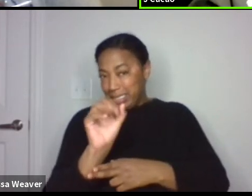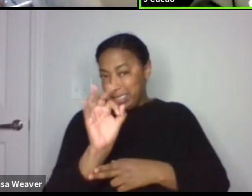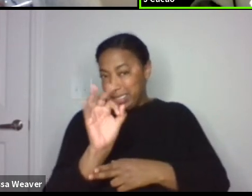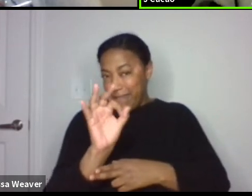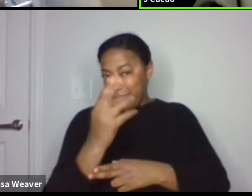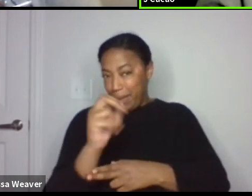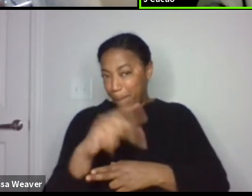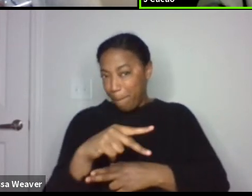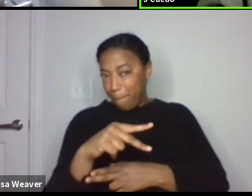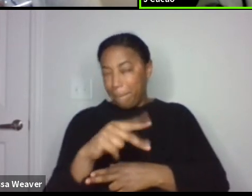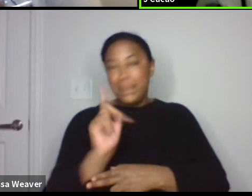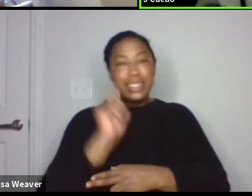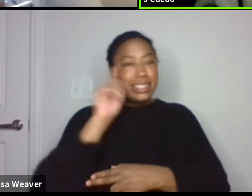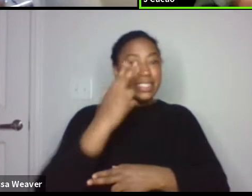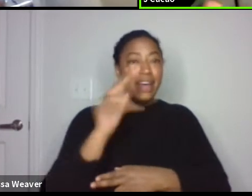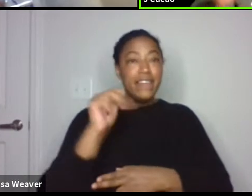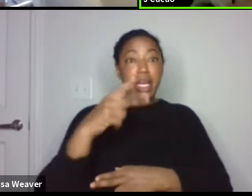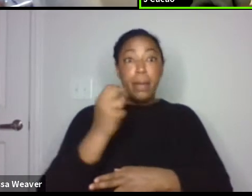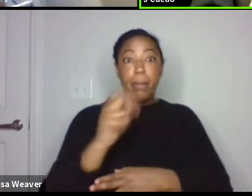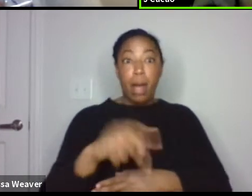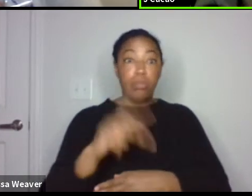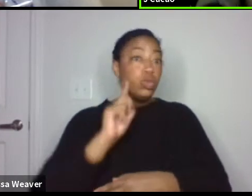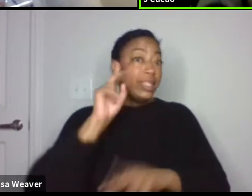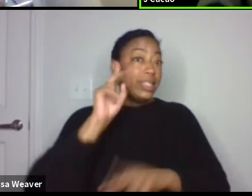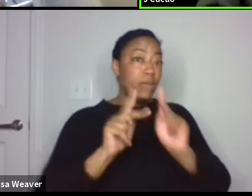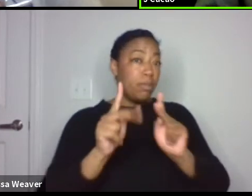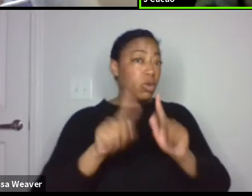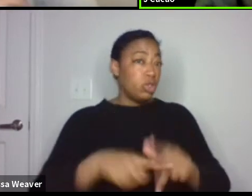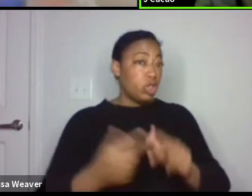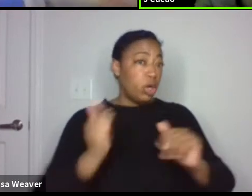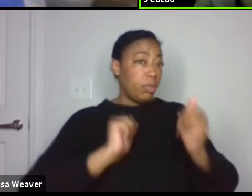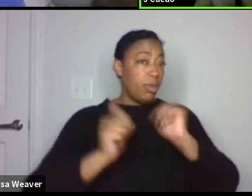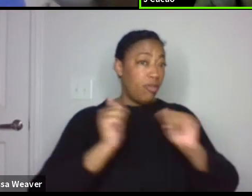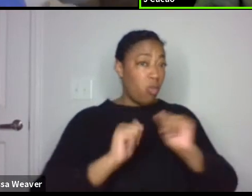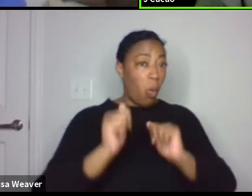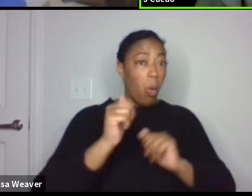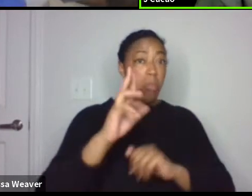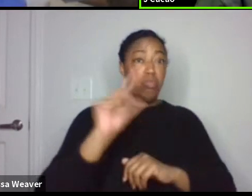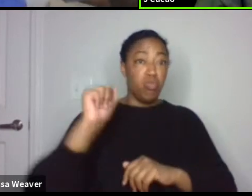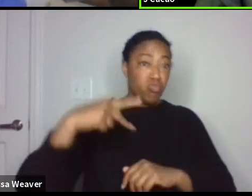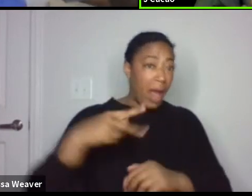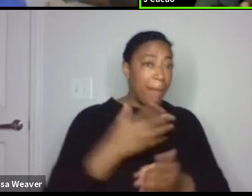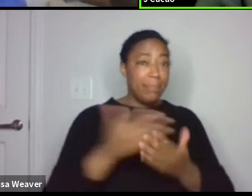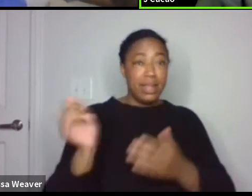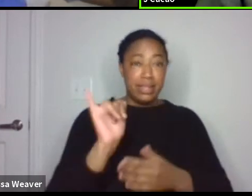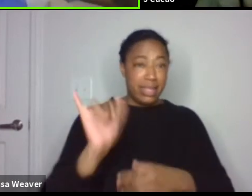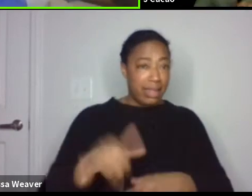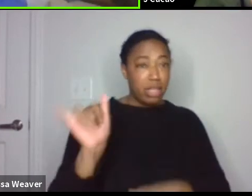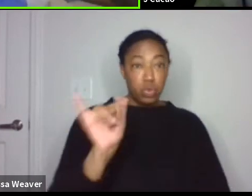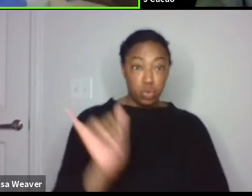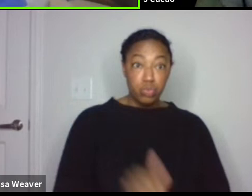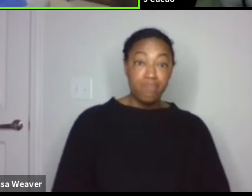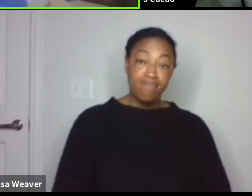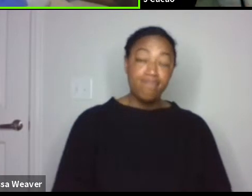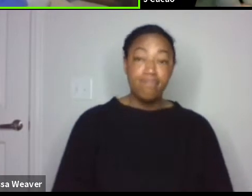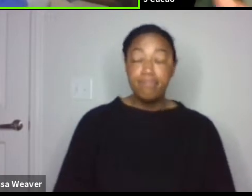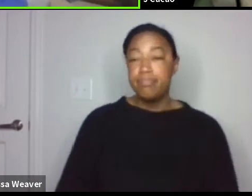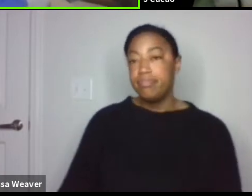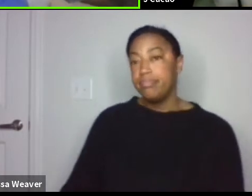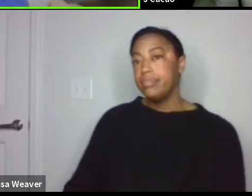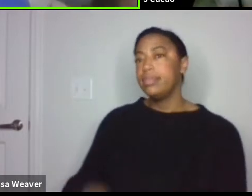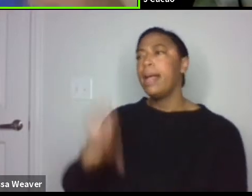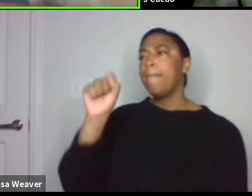that are starting to record music and rap and different stuff like that now too. You know what I mean? yeah, I remember